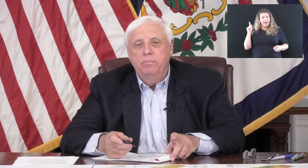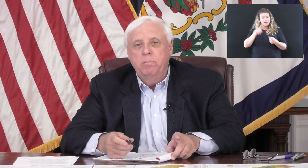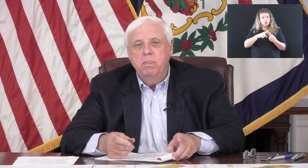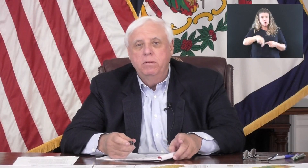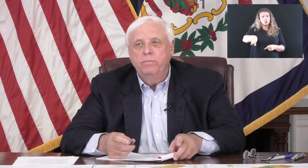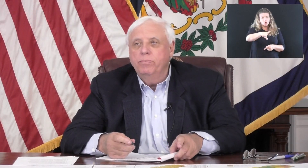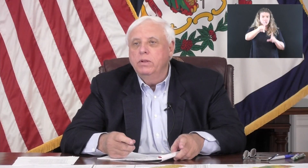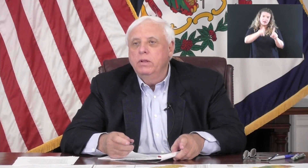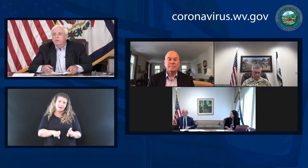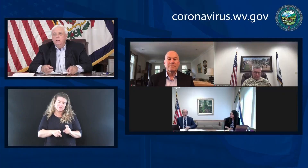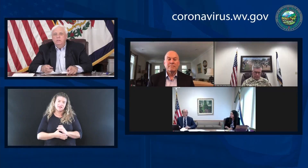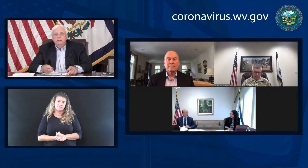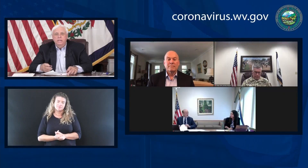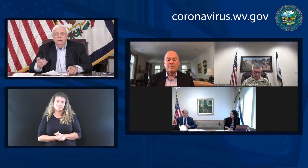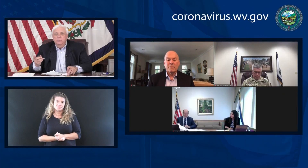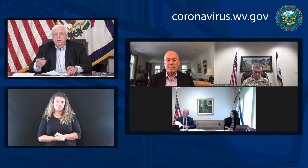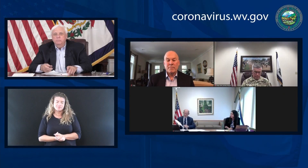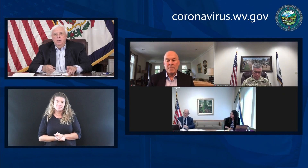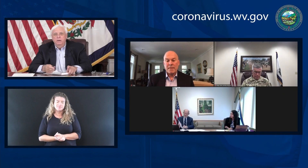tested.